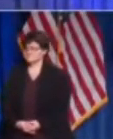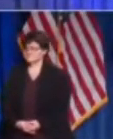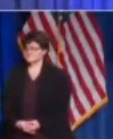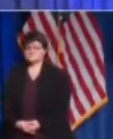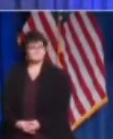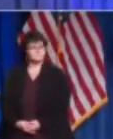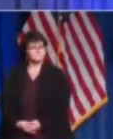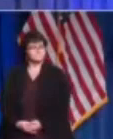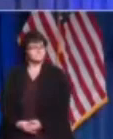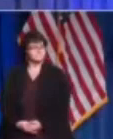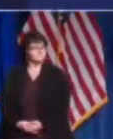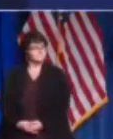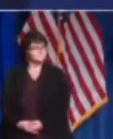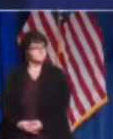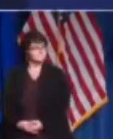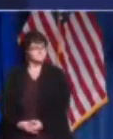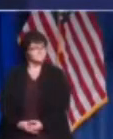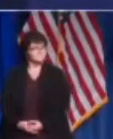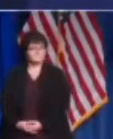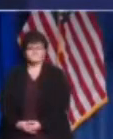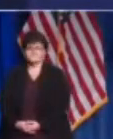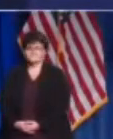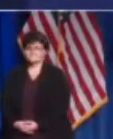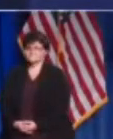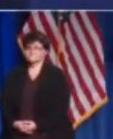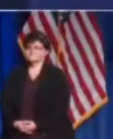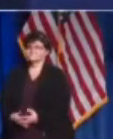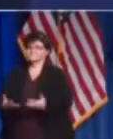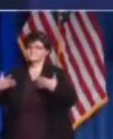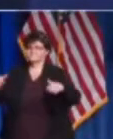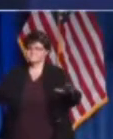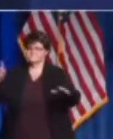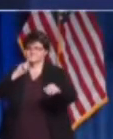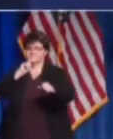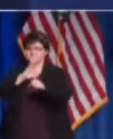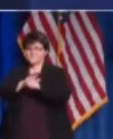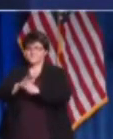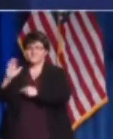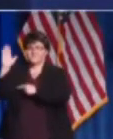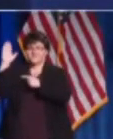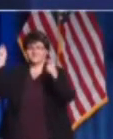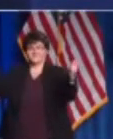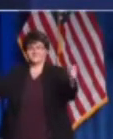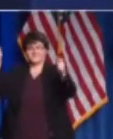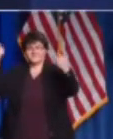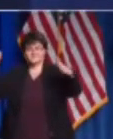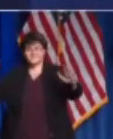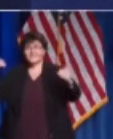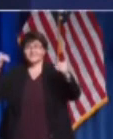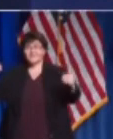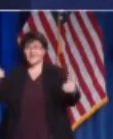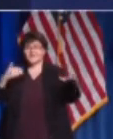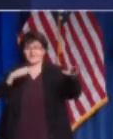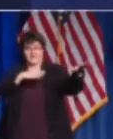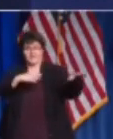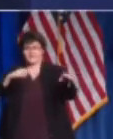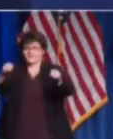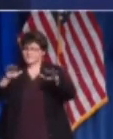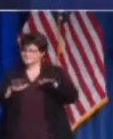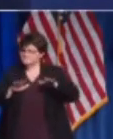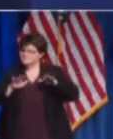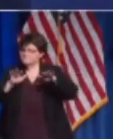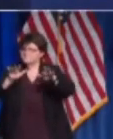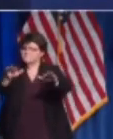Ladies and gentlemen, this concludes the inaugural swearing-in ceremony. We cordially invite you to now exit the Armory in anticipation of today's